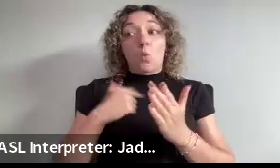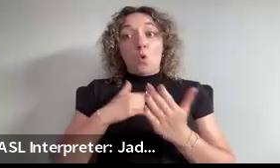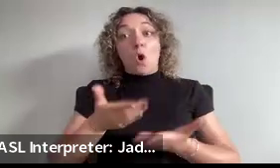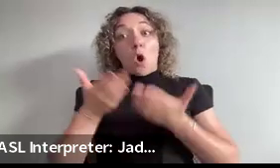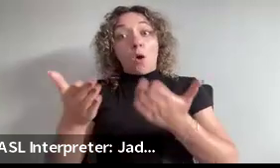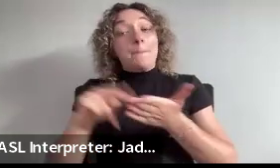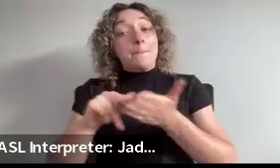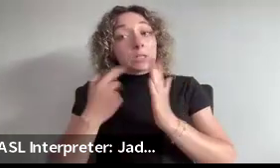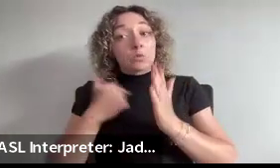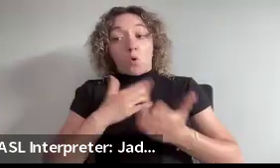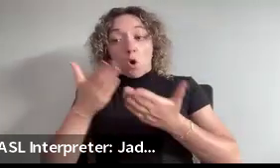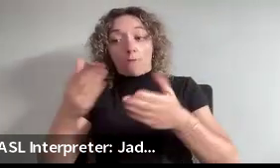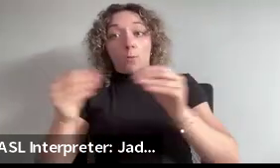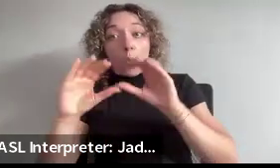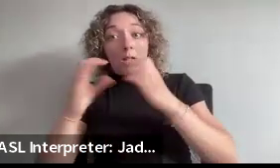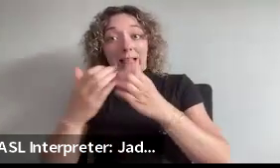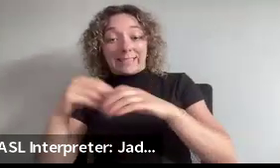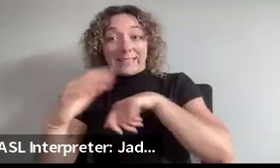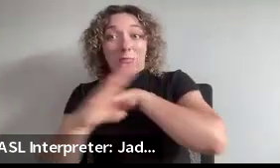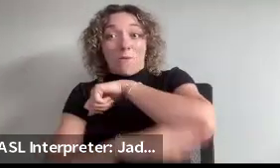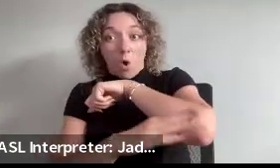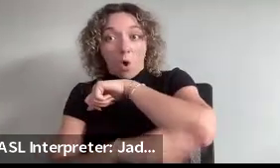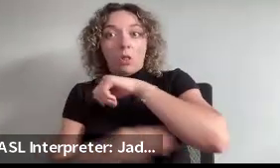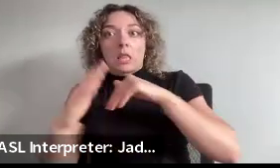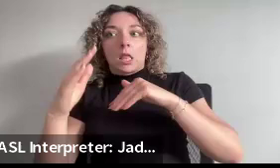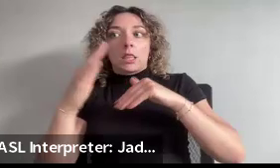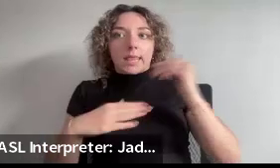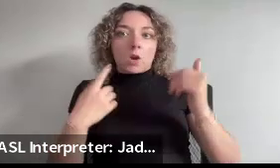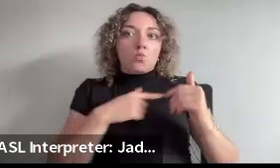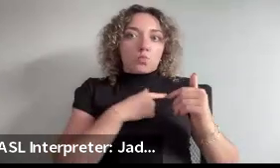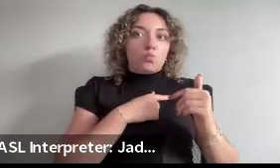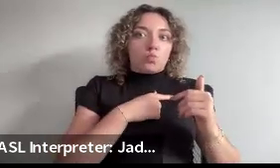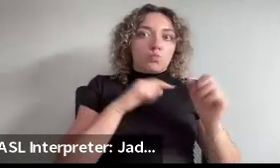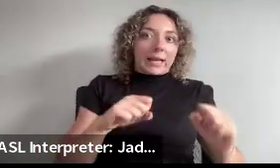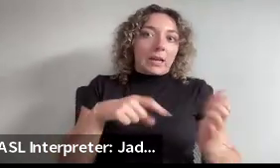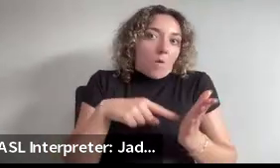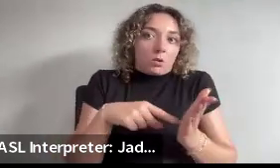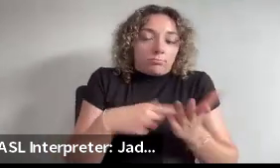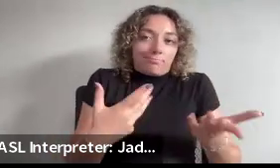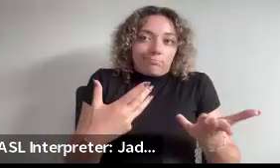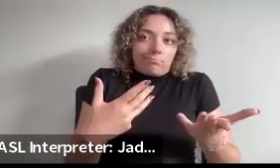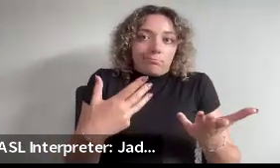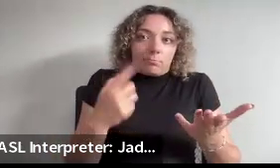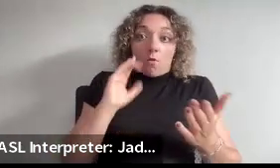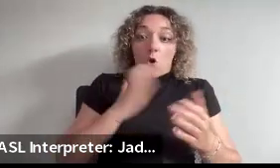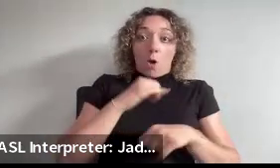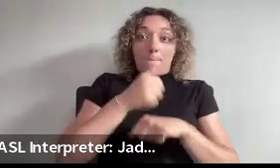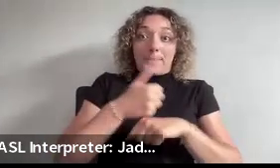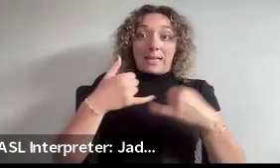classes in the fall than than is sustainable given our baseline